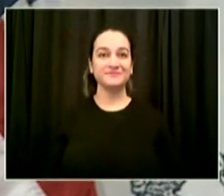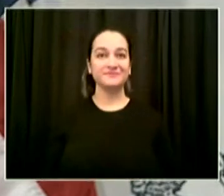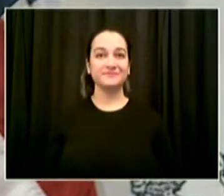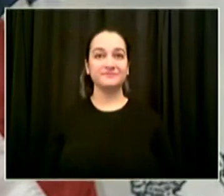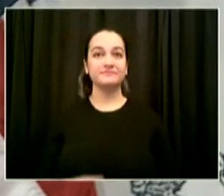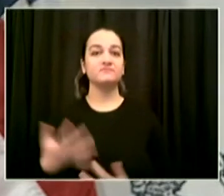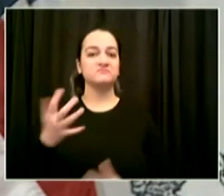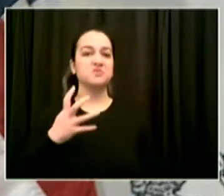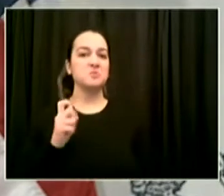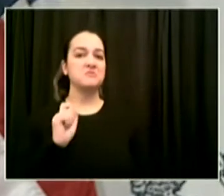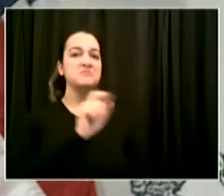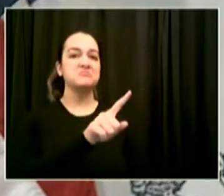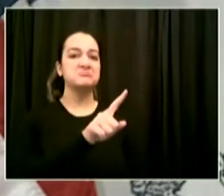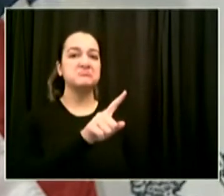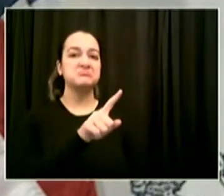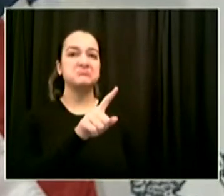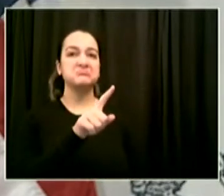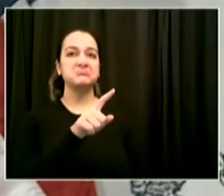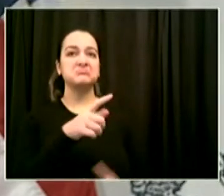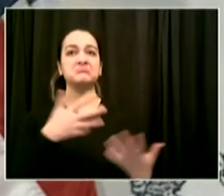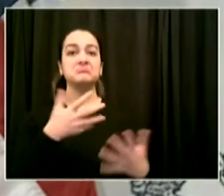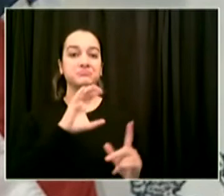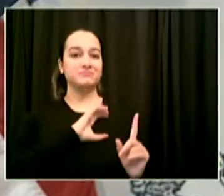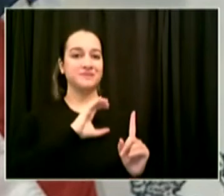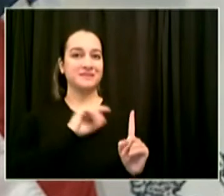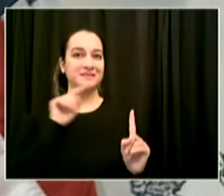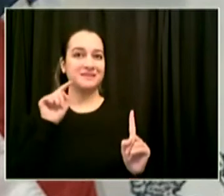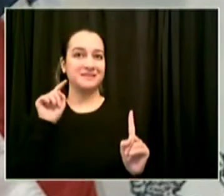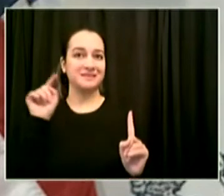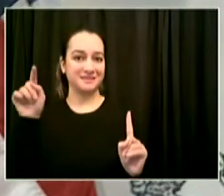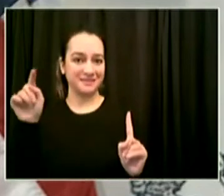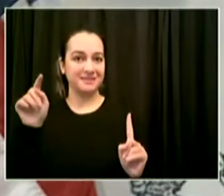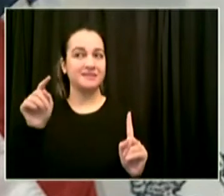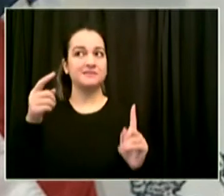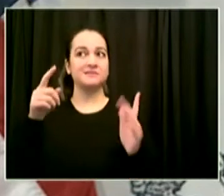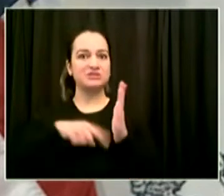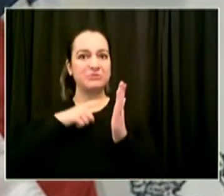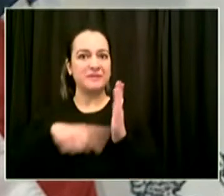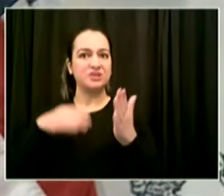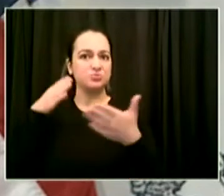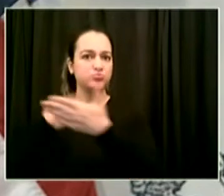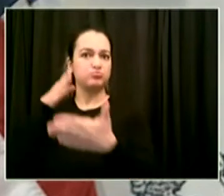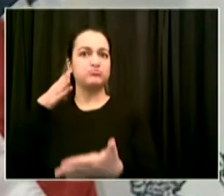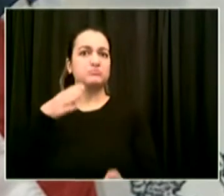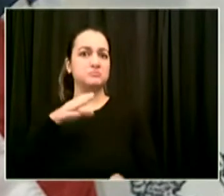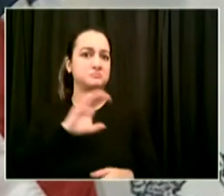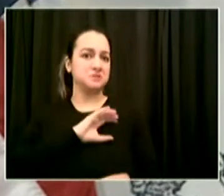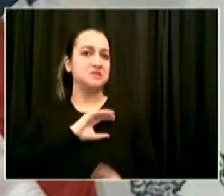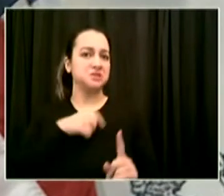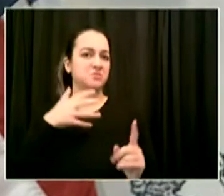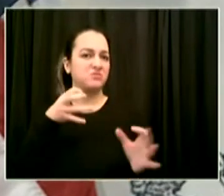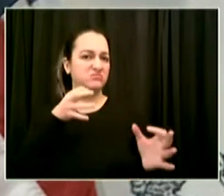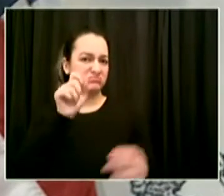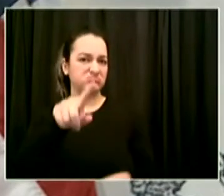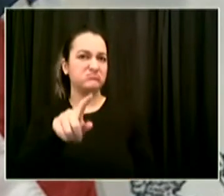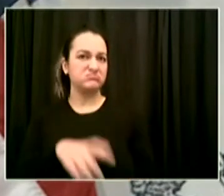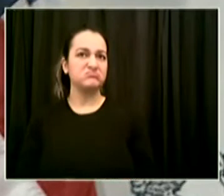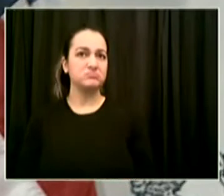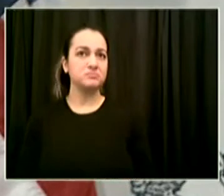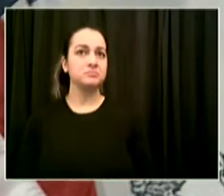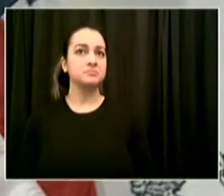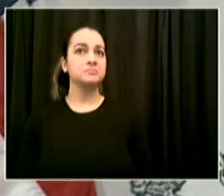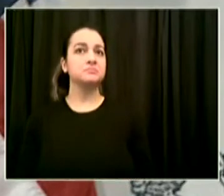homelessness when they sought to use the voucher to seek housing. Your reaction to this discrimination, please, and